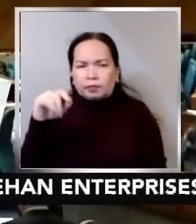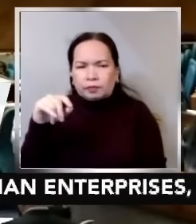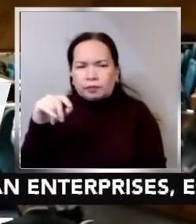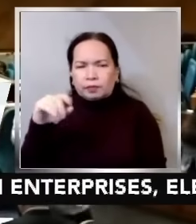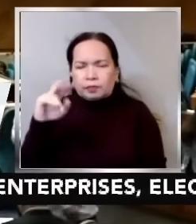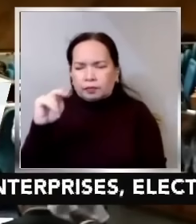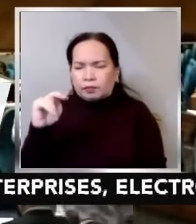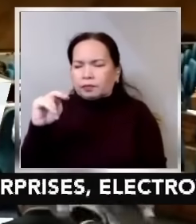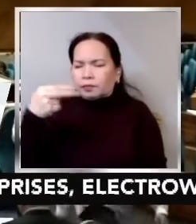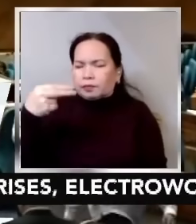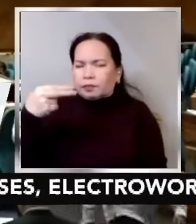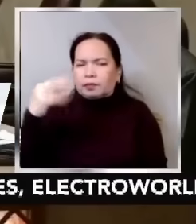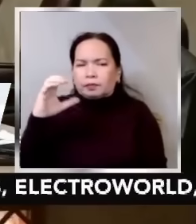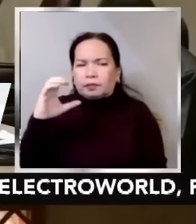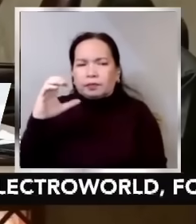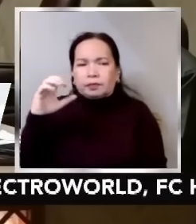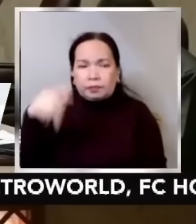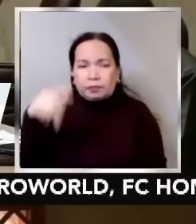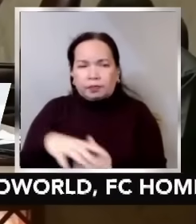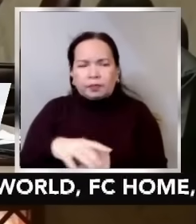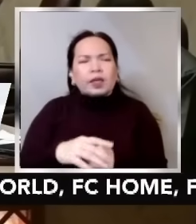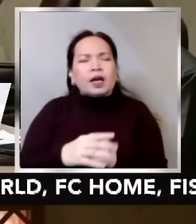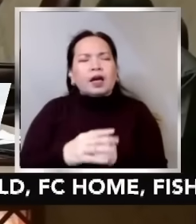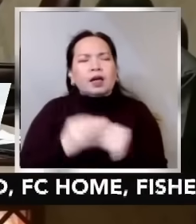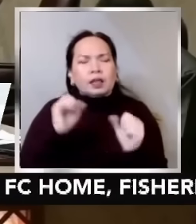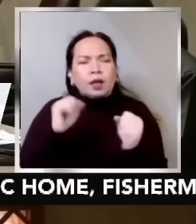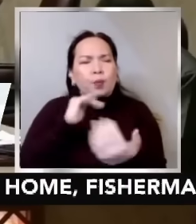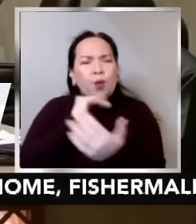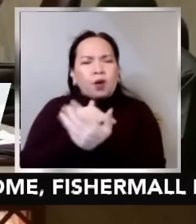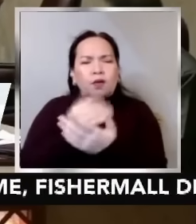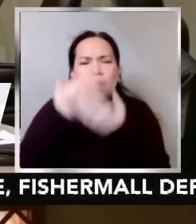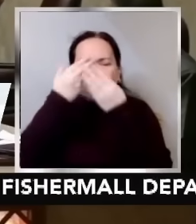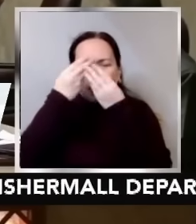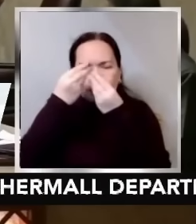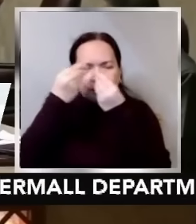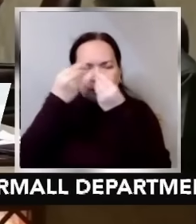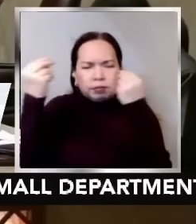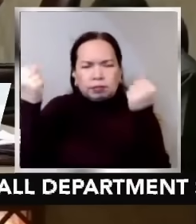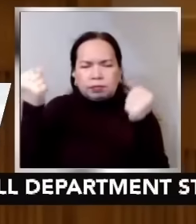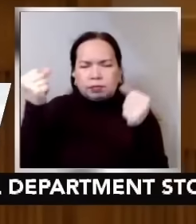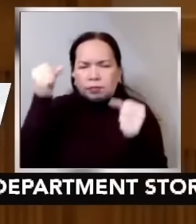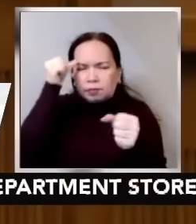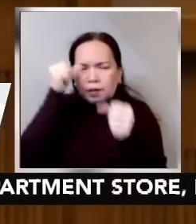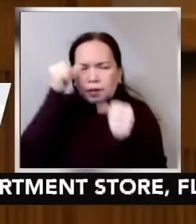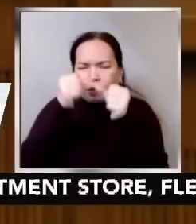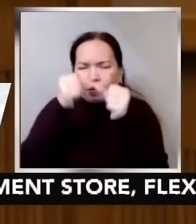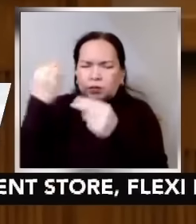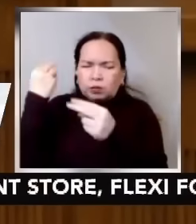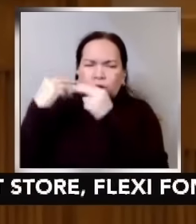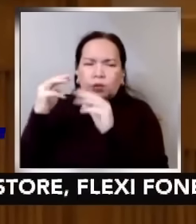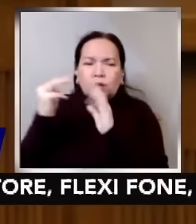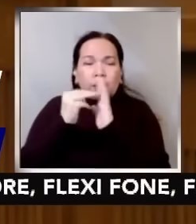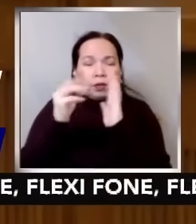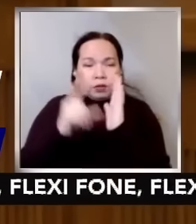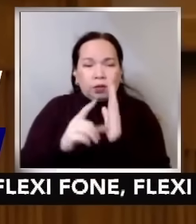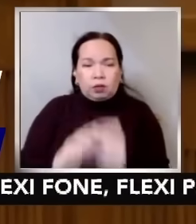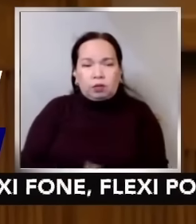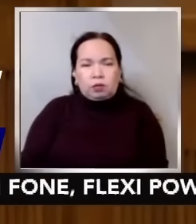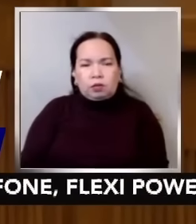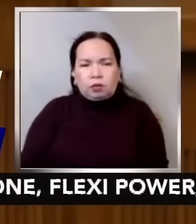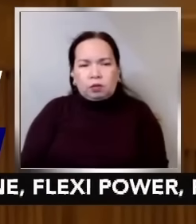malimutan o mabura sa kasaysayan ang mapapait na aral ng martial law. The atrocities and